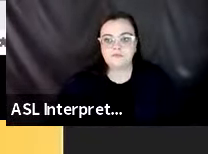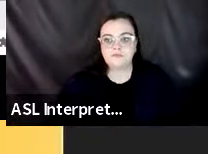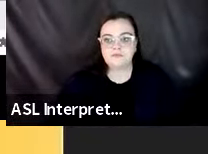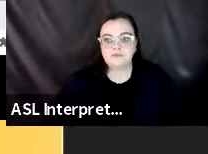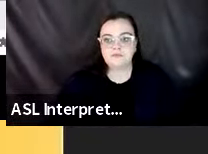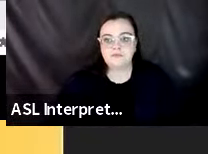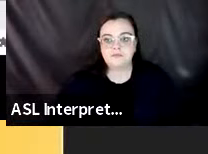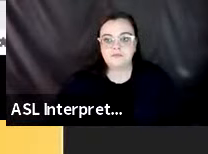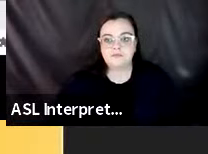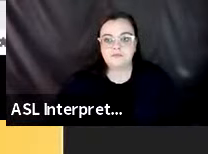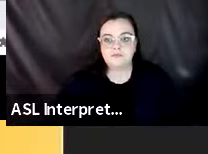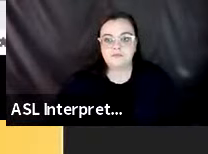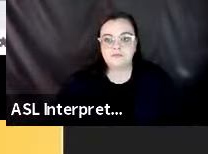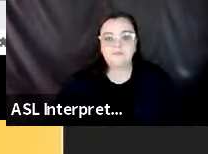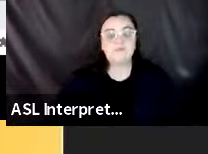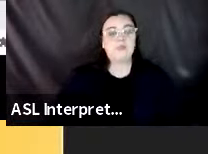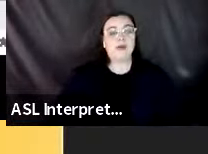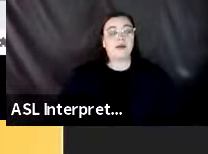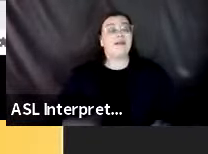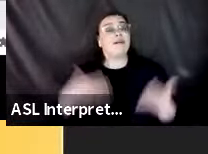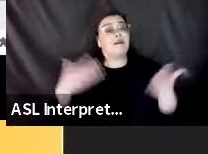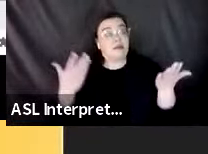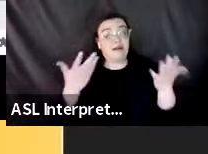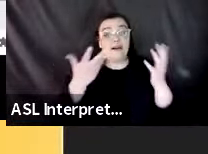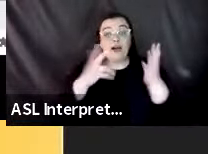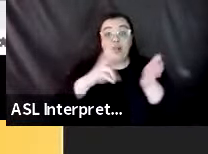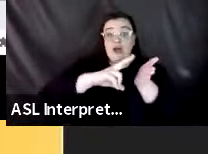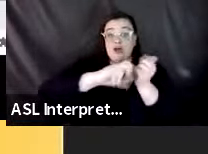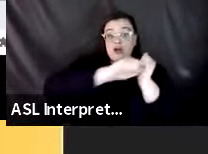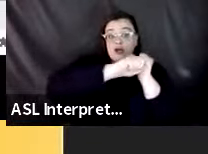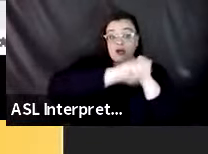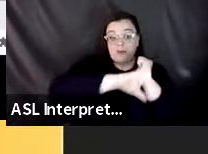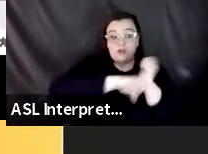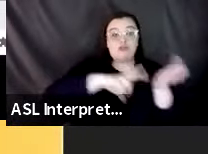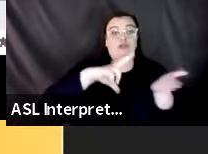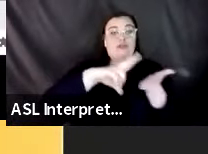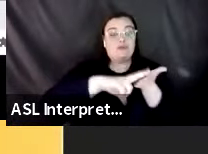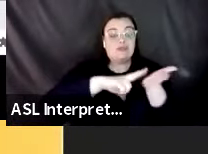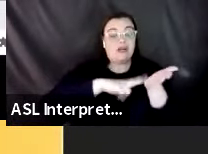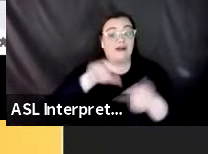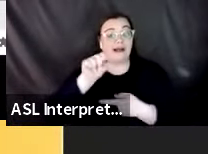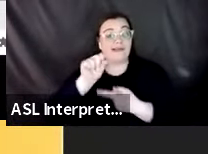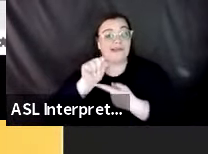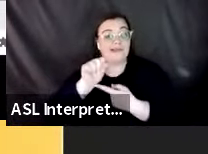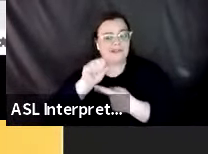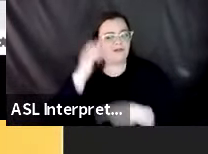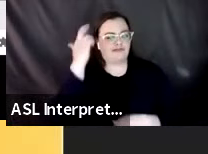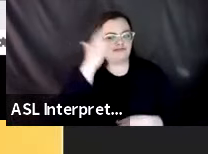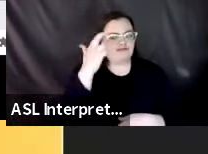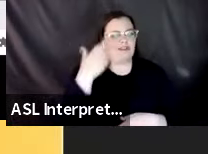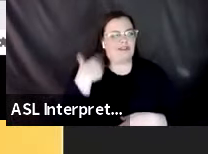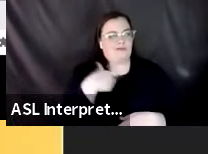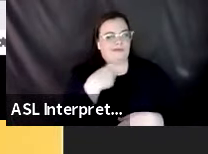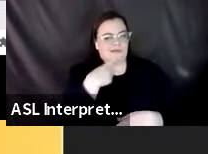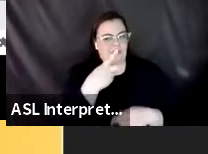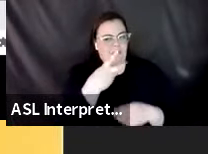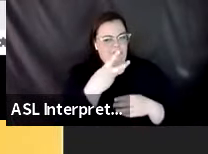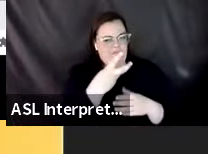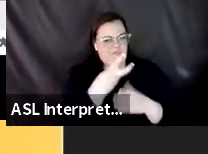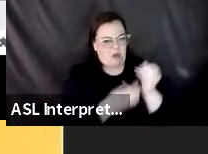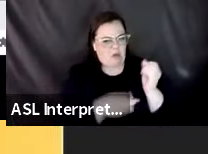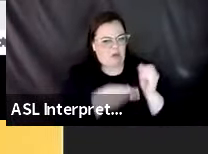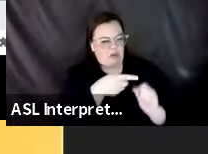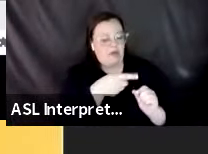So the commercials contracts, the reason it's plural is because we have the commercials contract and we have the audio commercials